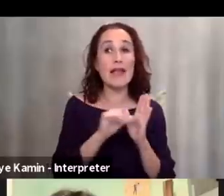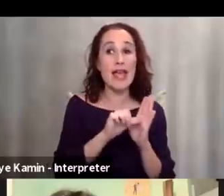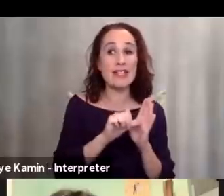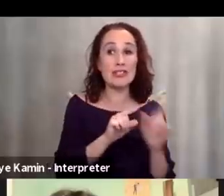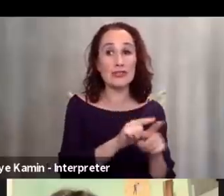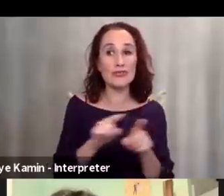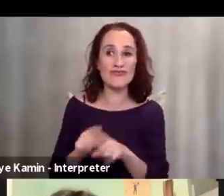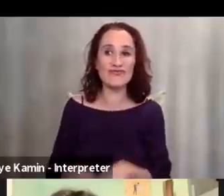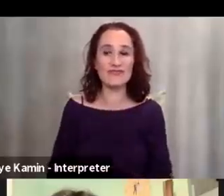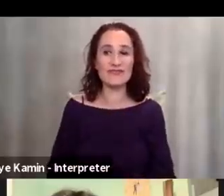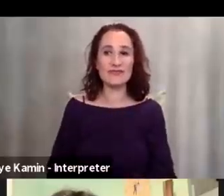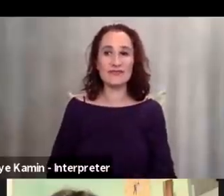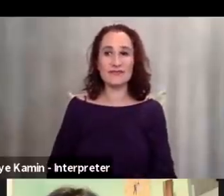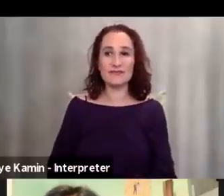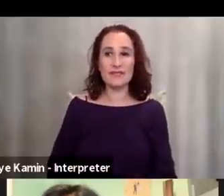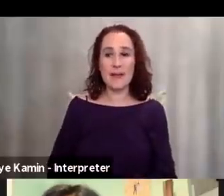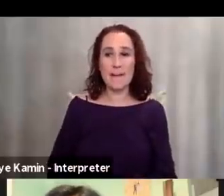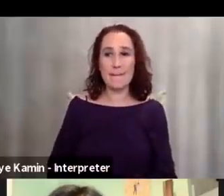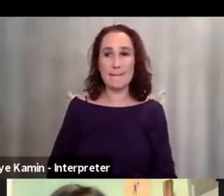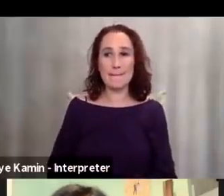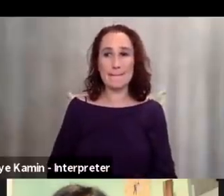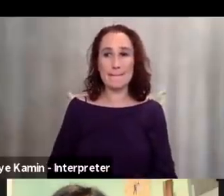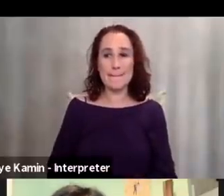say. And that is the only way